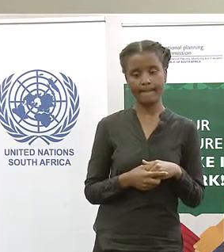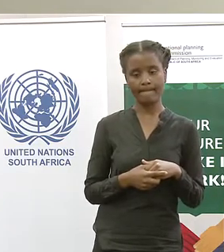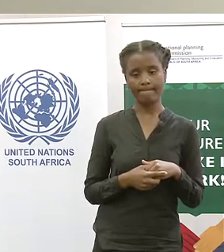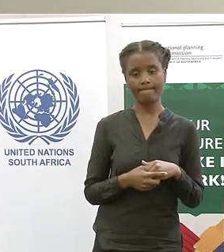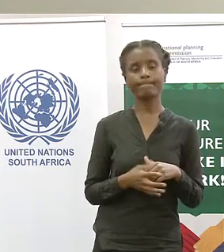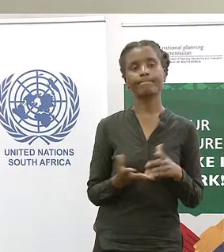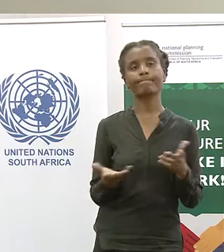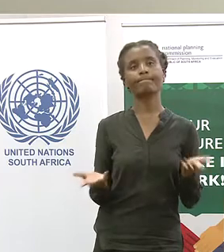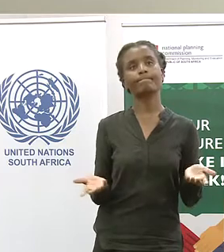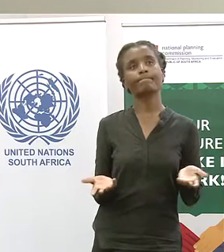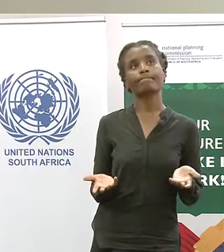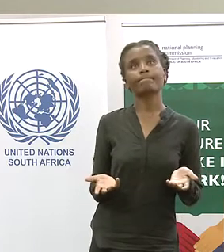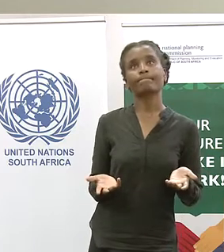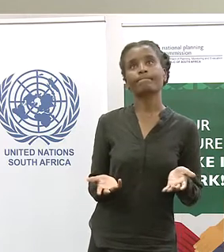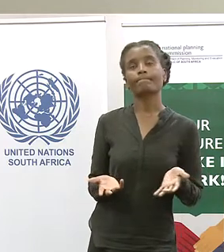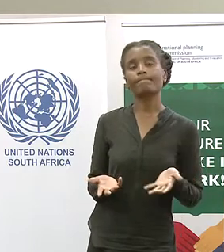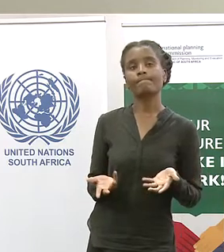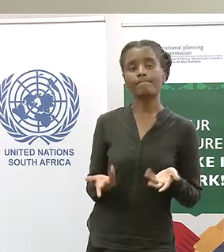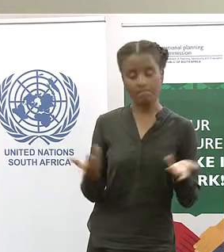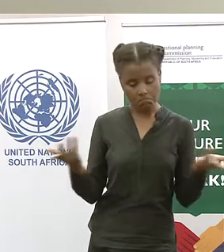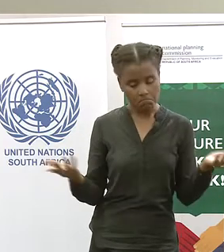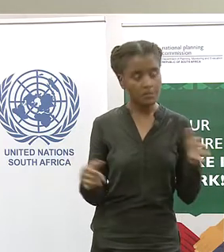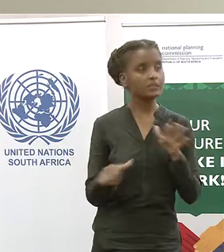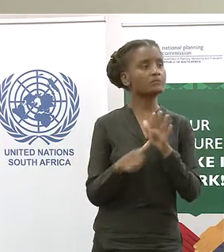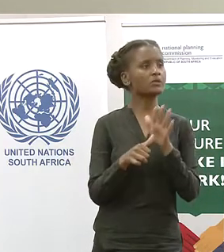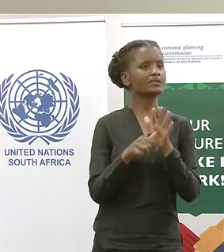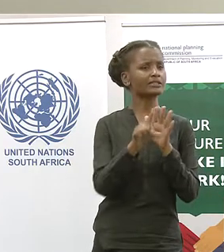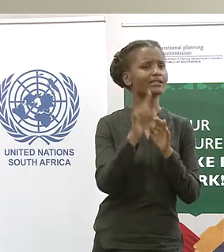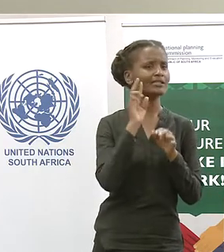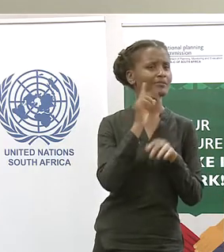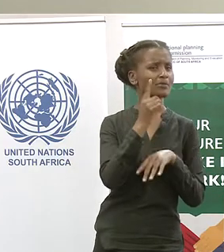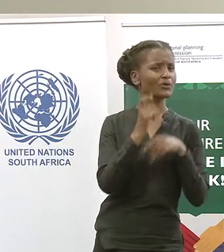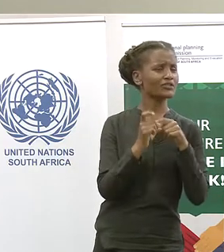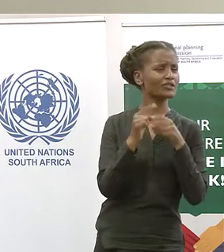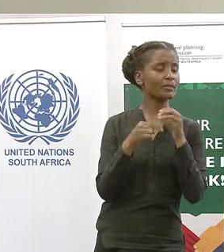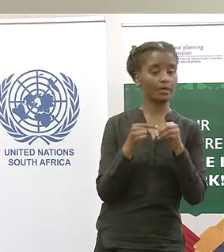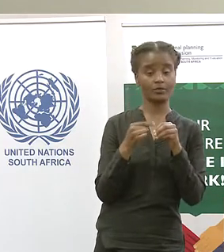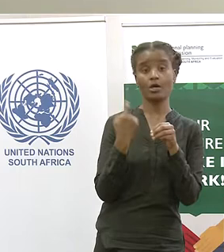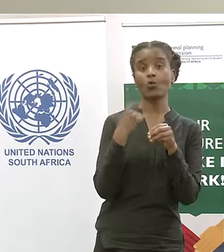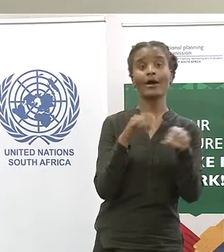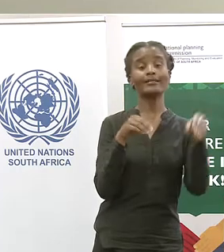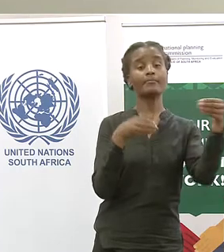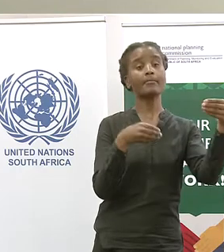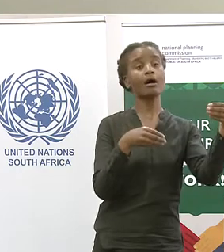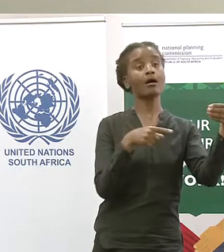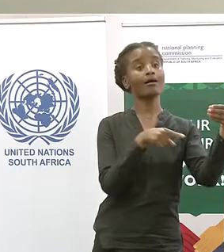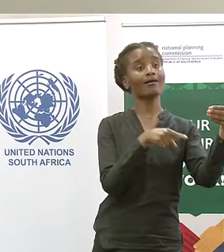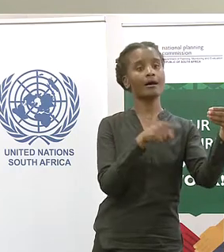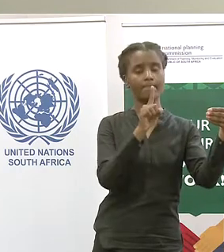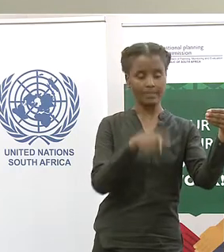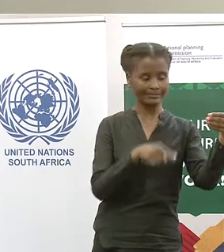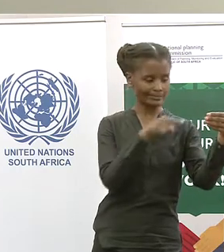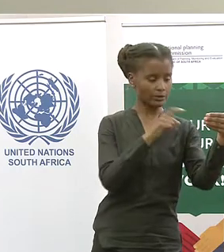it is important, I mean, going back to the question of making the white paper a living document.